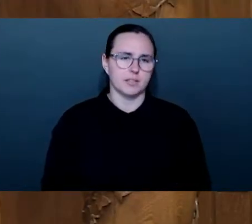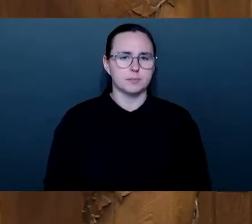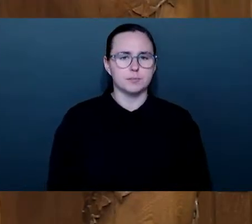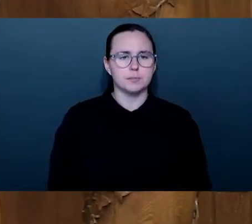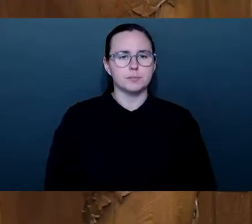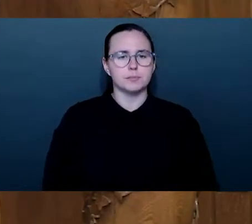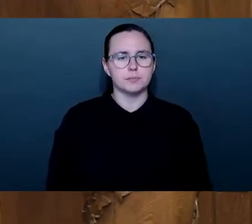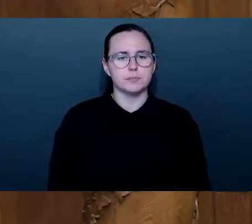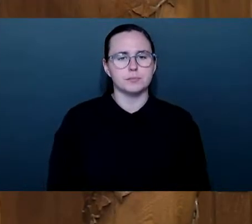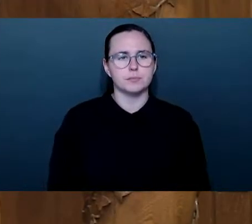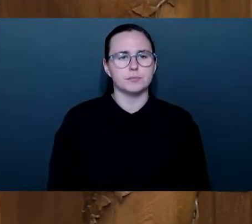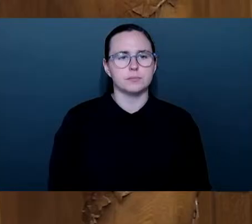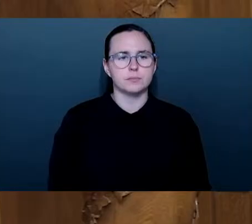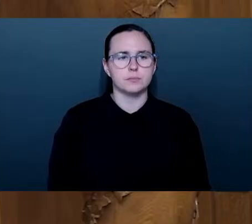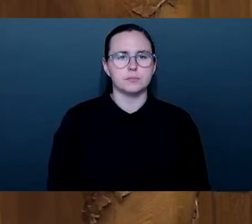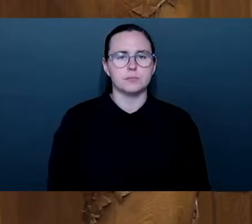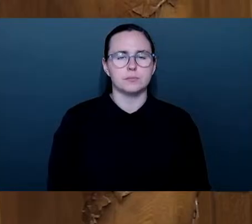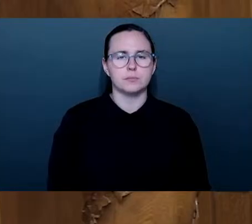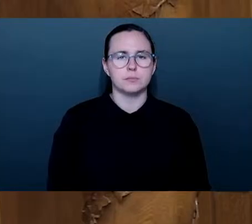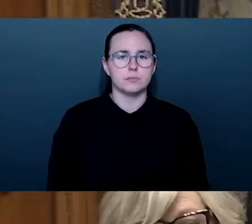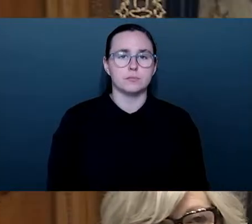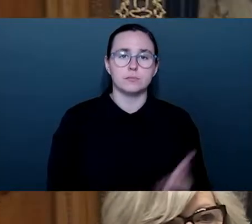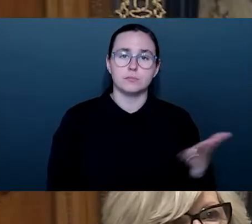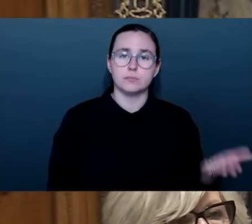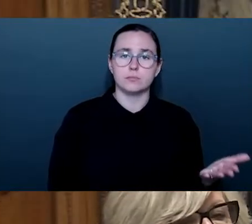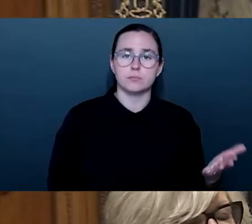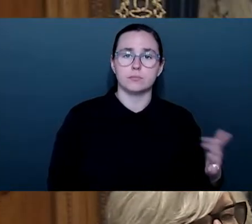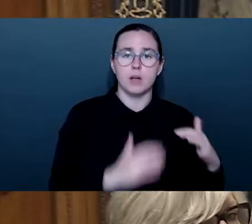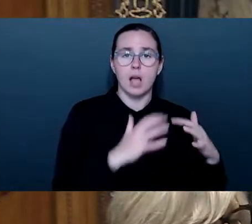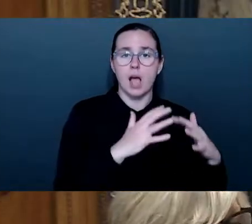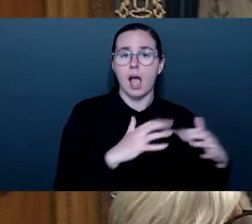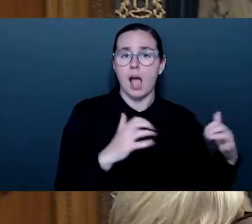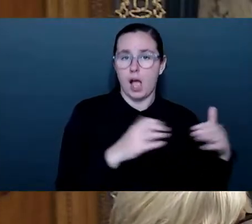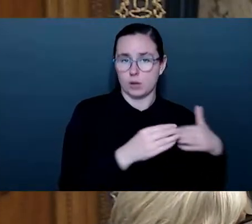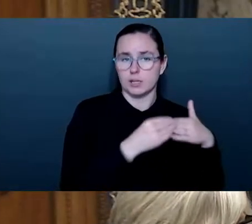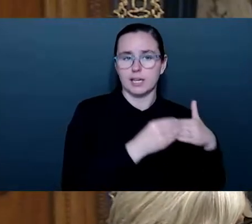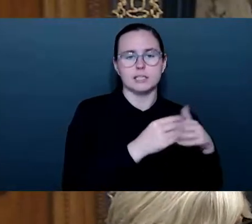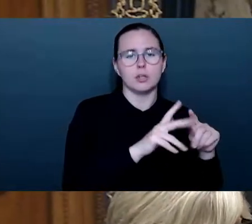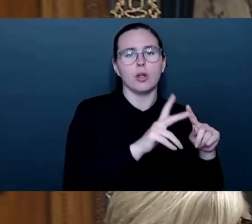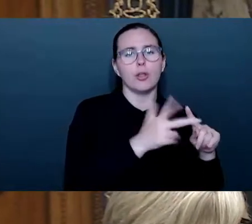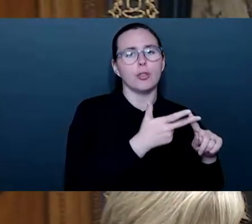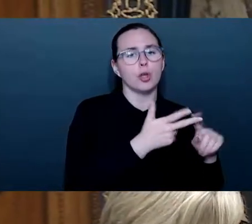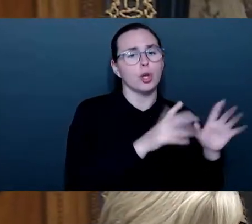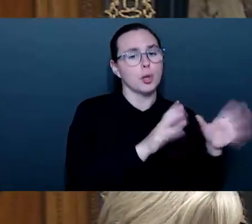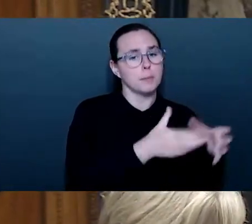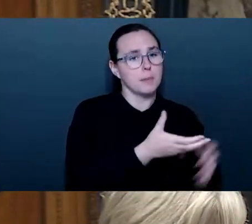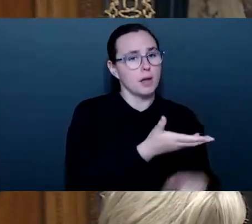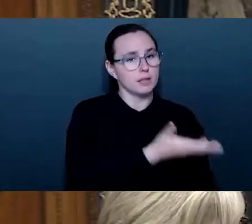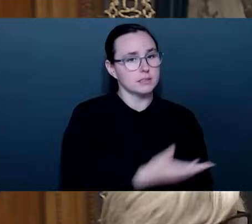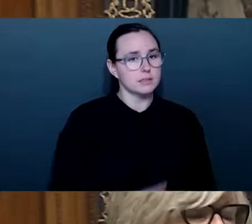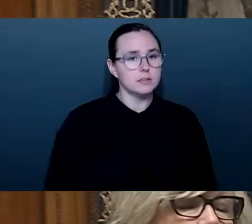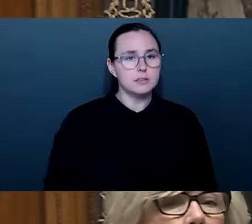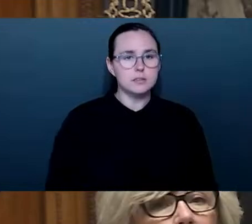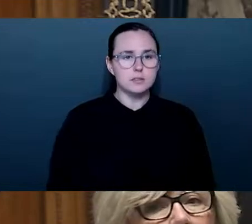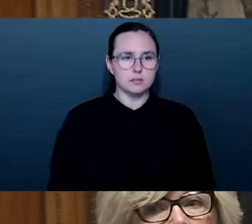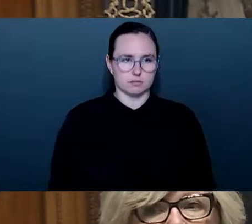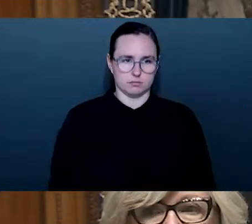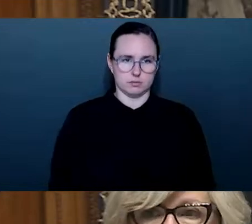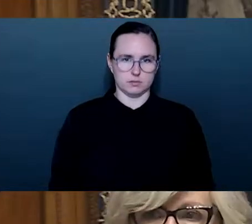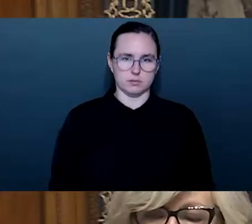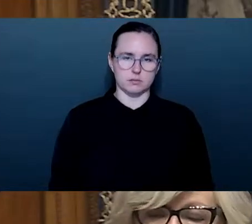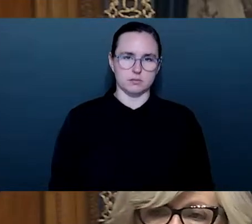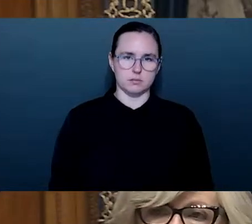House Leader of the Third Party. Thank you, Mr. Speaker. Renters in BC are suffering without comprehensive